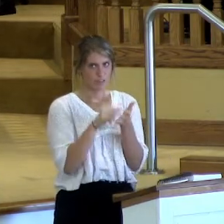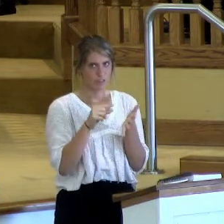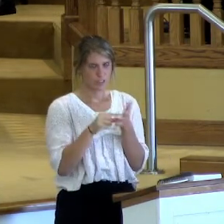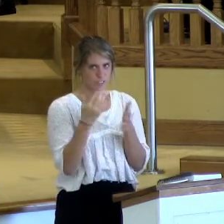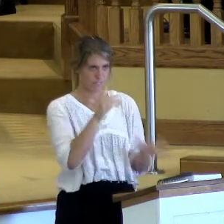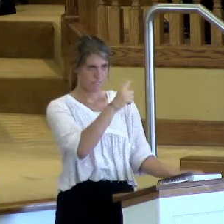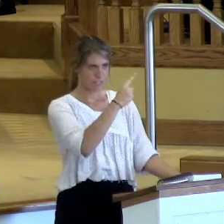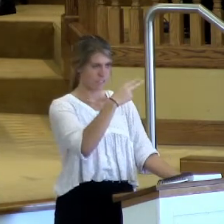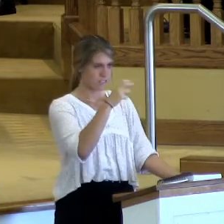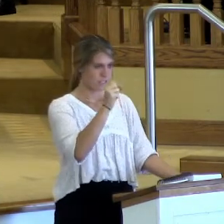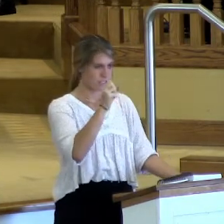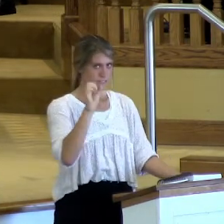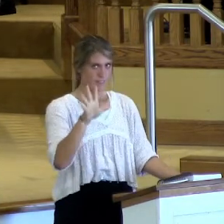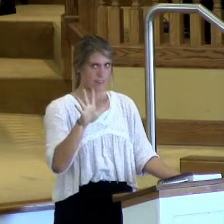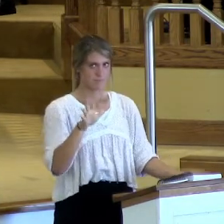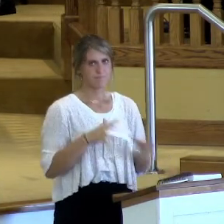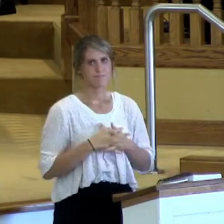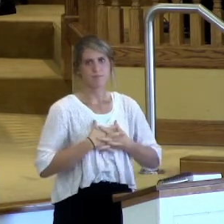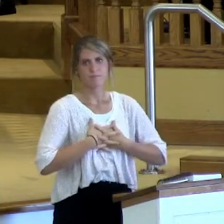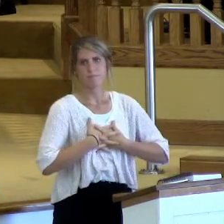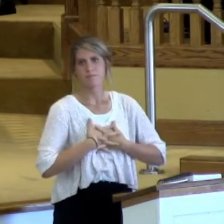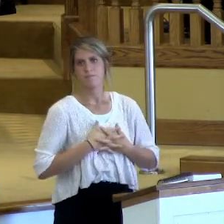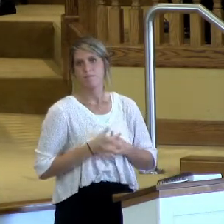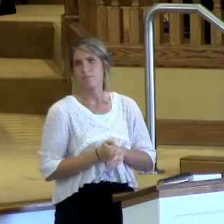there. Rejoice evermore.